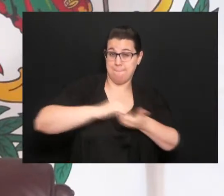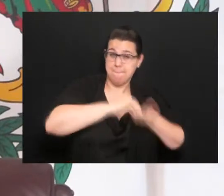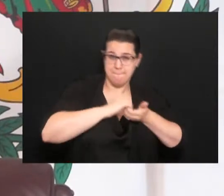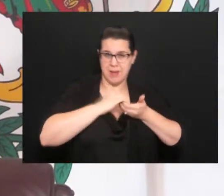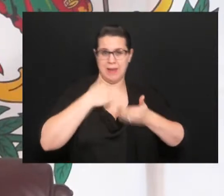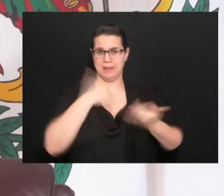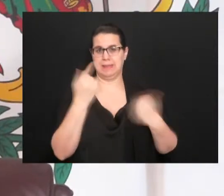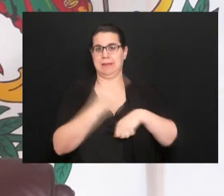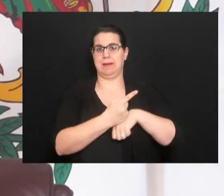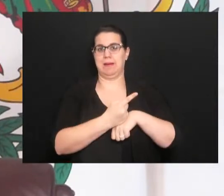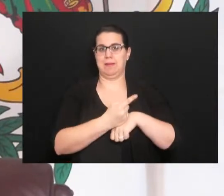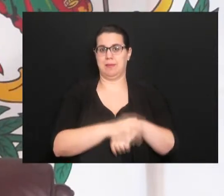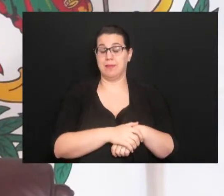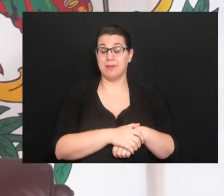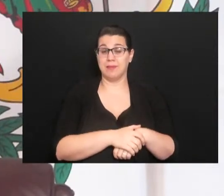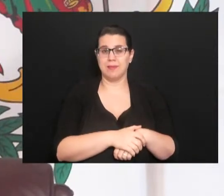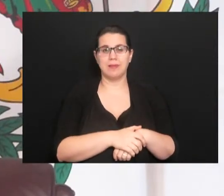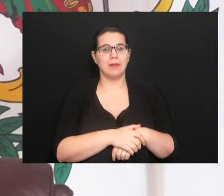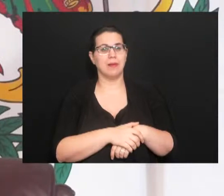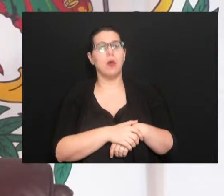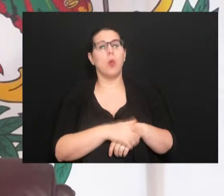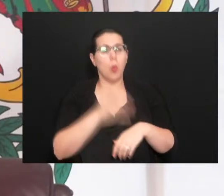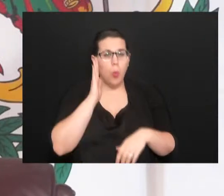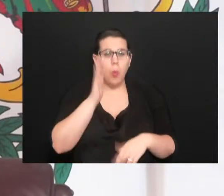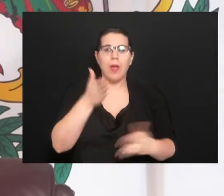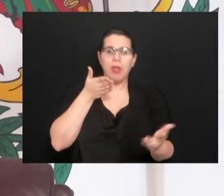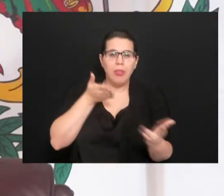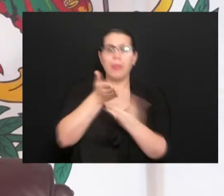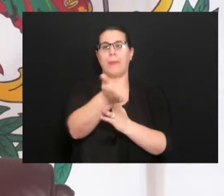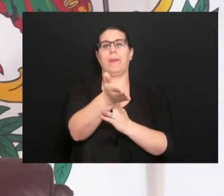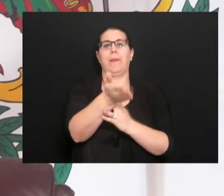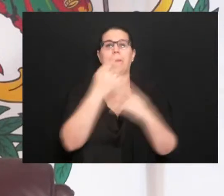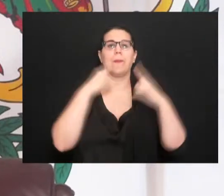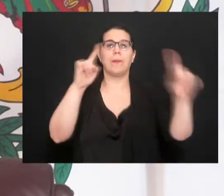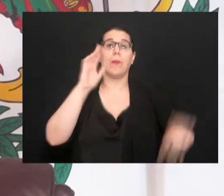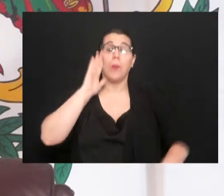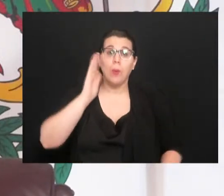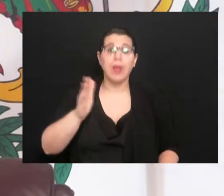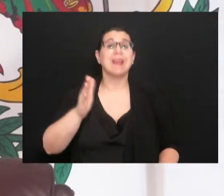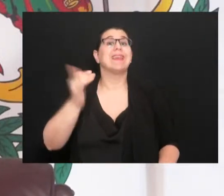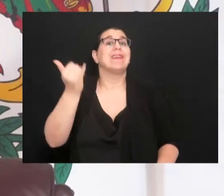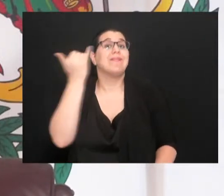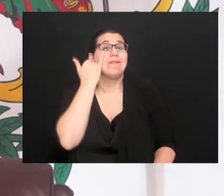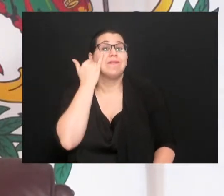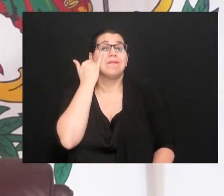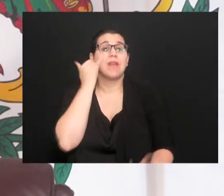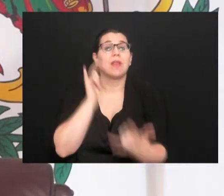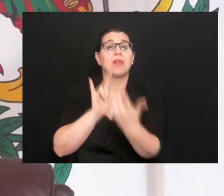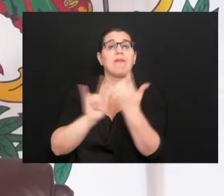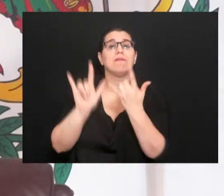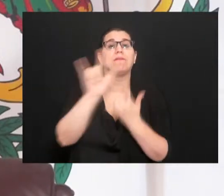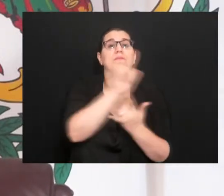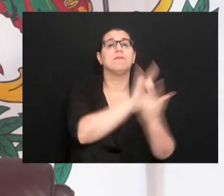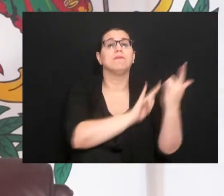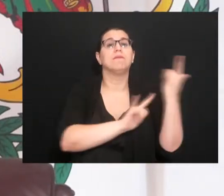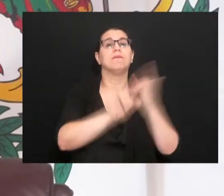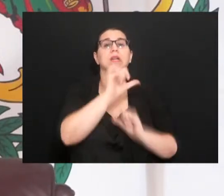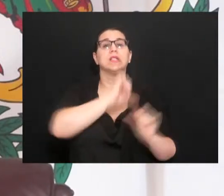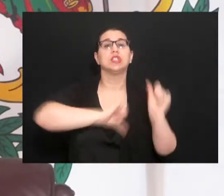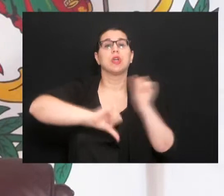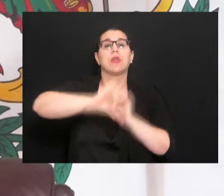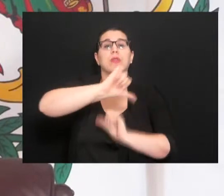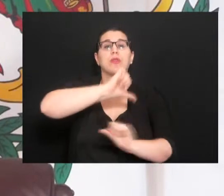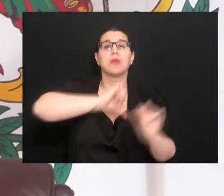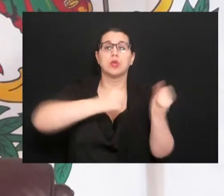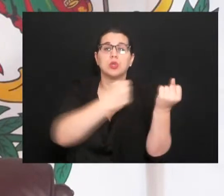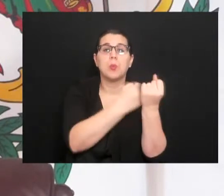We'll get through this. We'll get through this as long as we continue to love one another and support West Virginians and support our effort